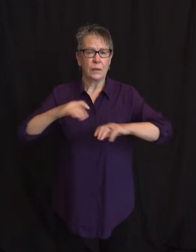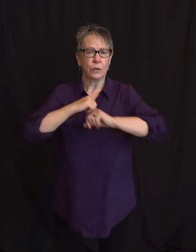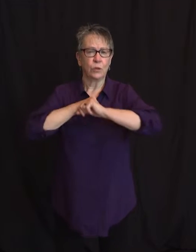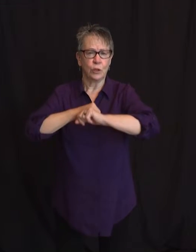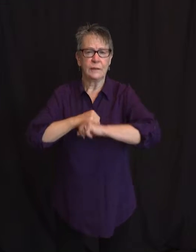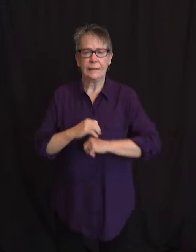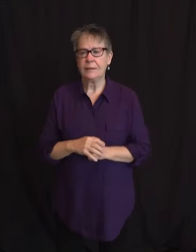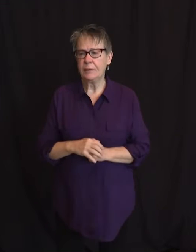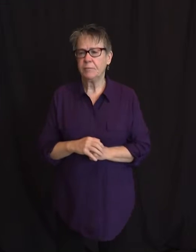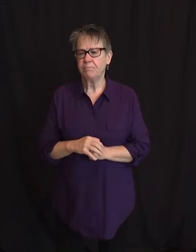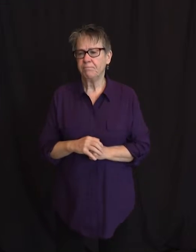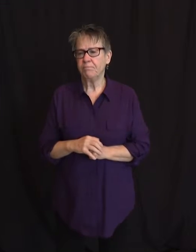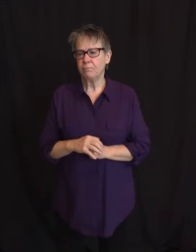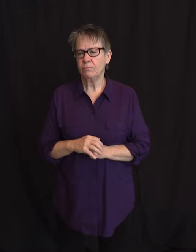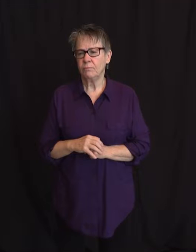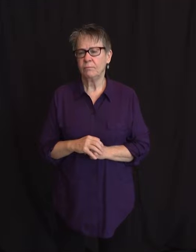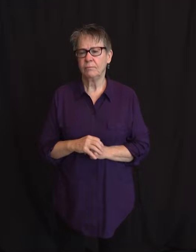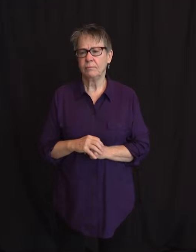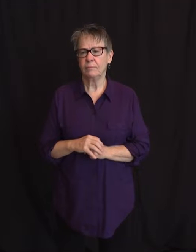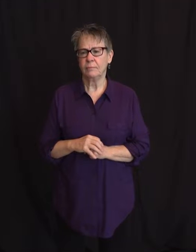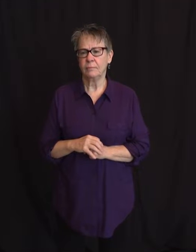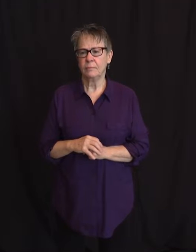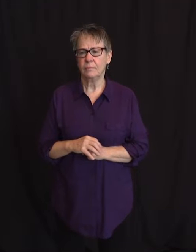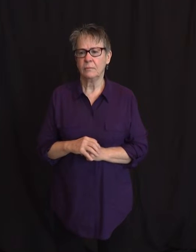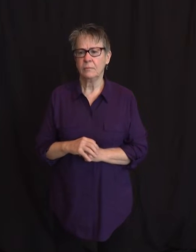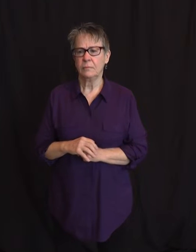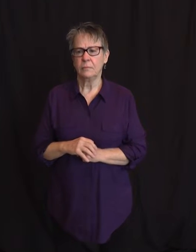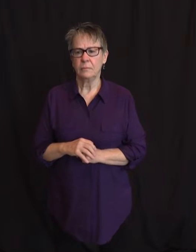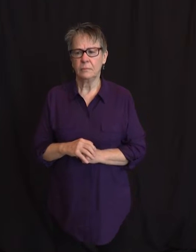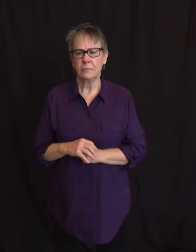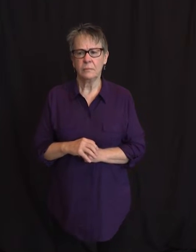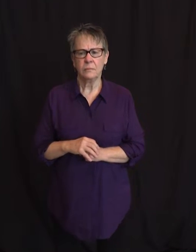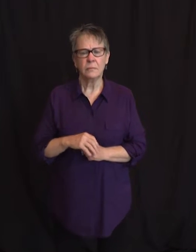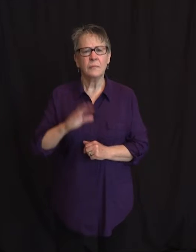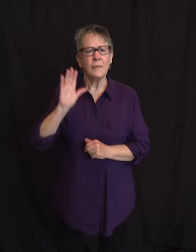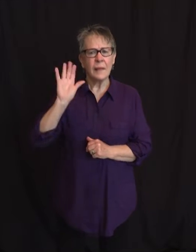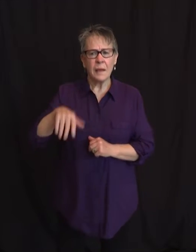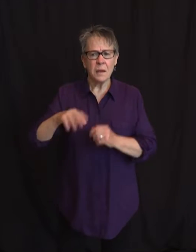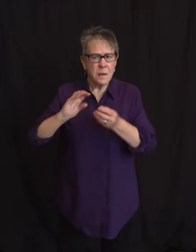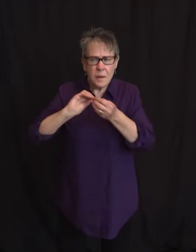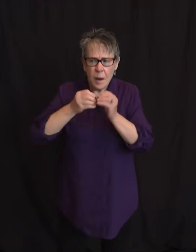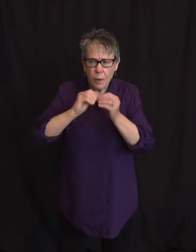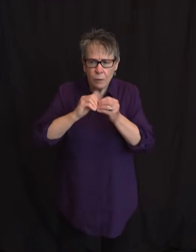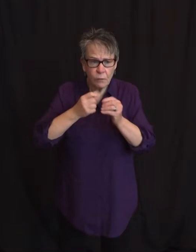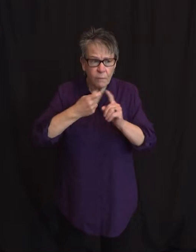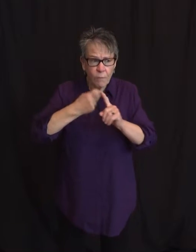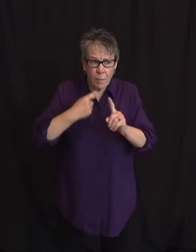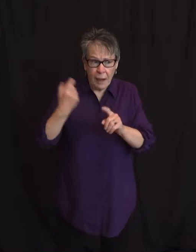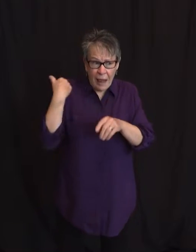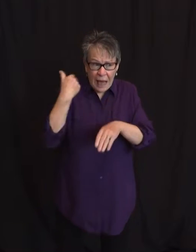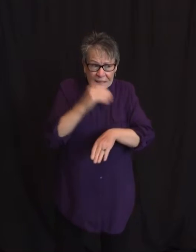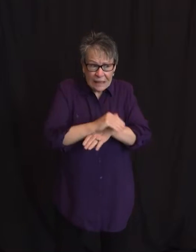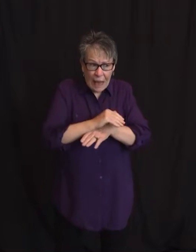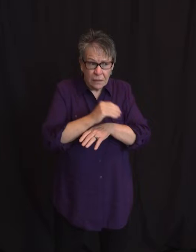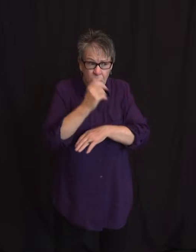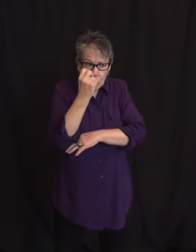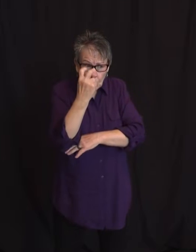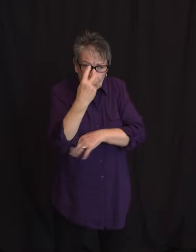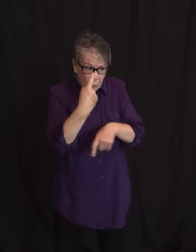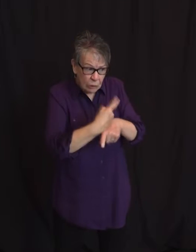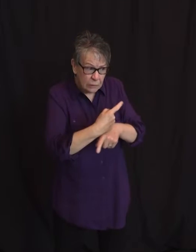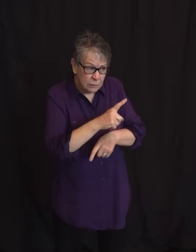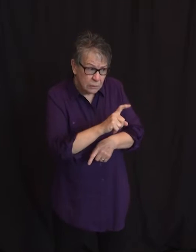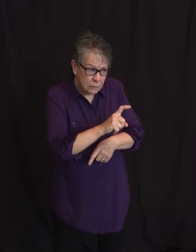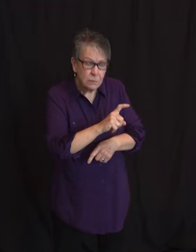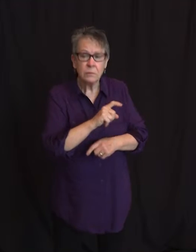earlier today, Judy, these numbers are as of last night. So don't read a lot into the Sunday or